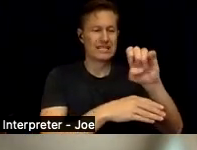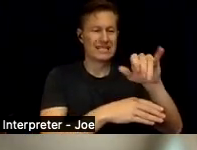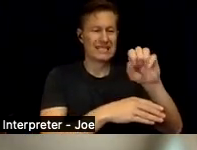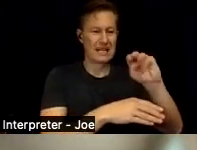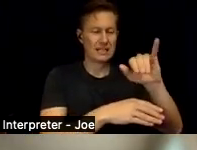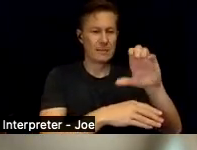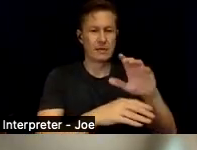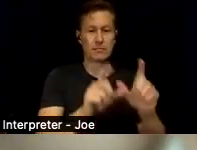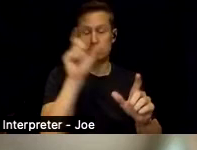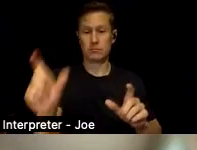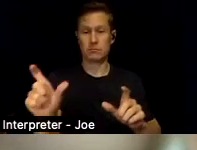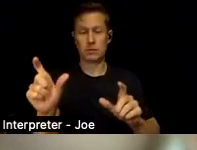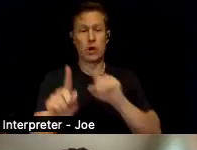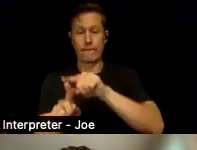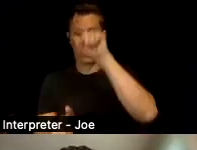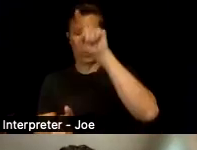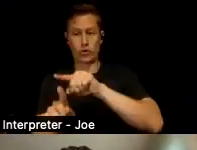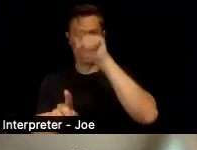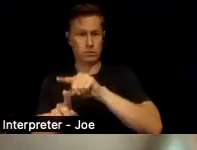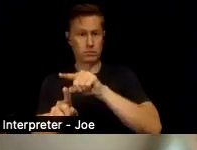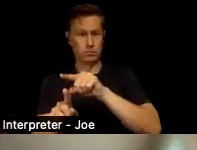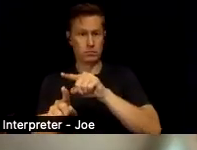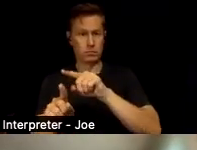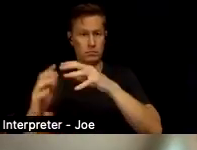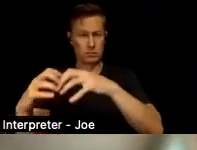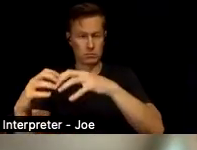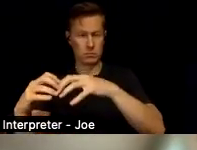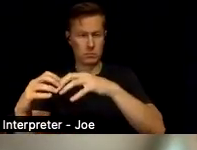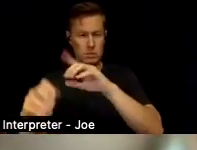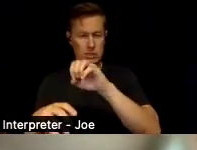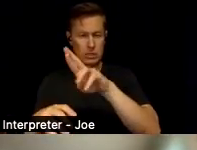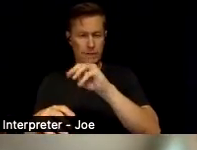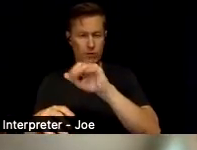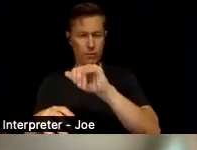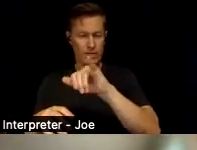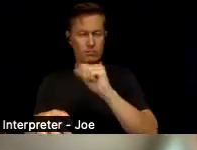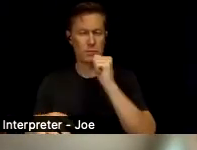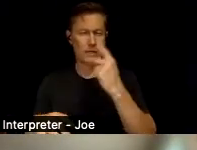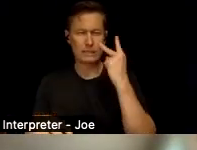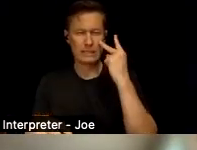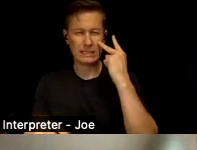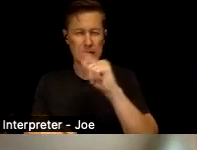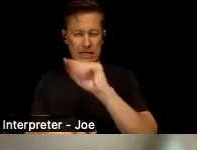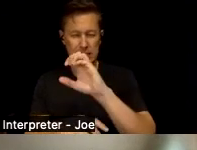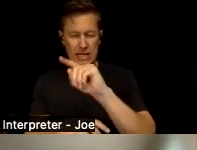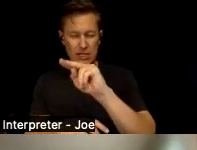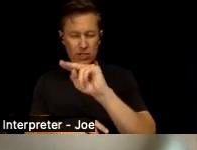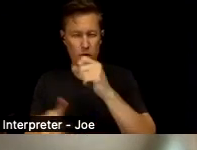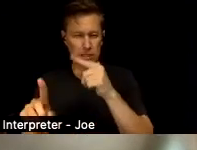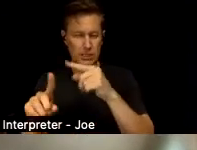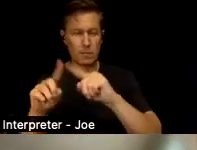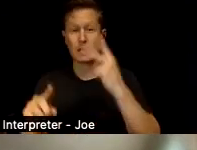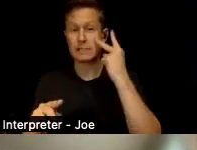vertical component of deformation. And here we don't see much of a tectonic signal, but we see in the Central Valley a very